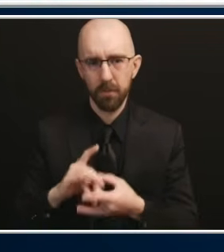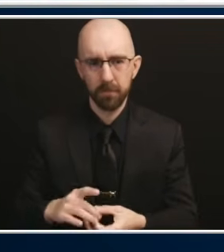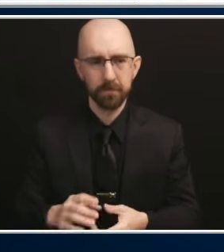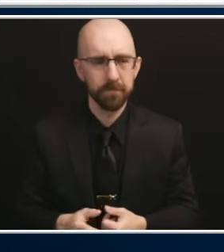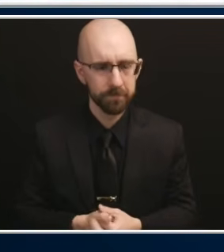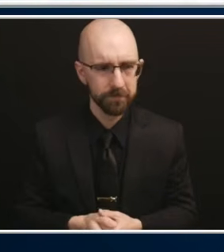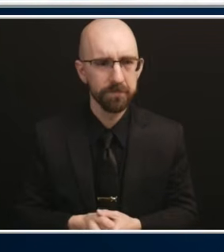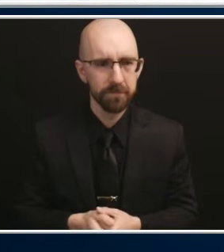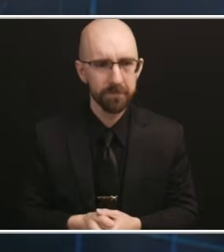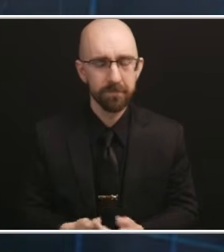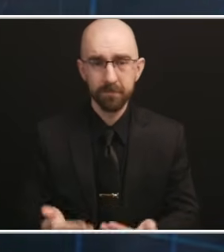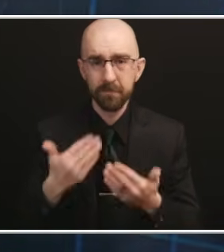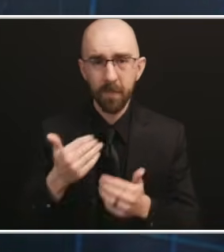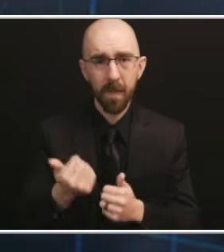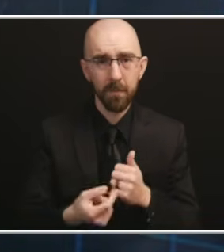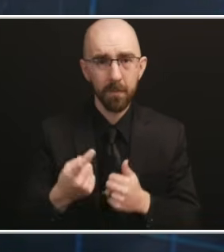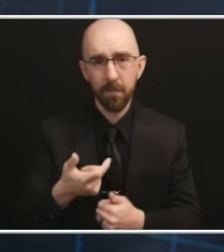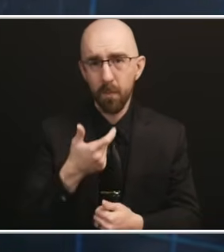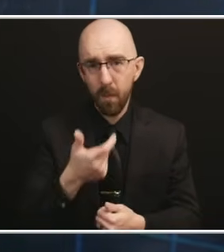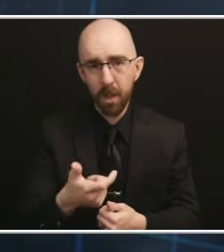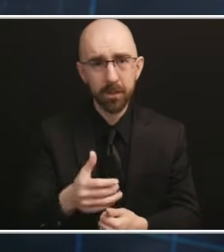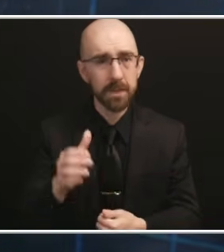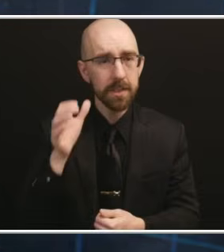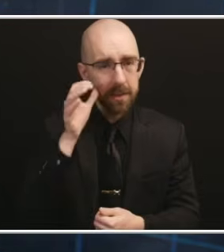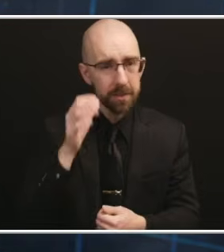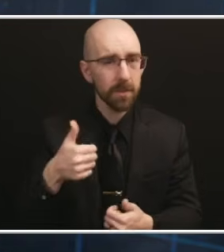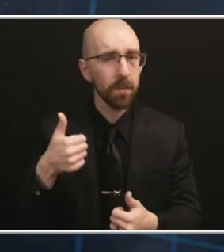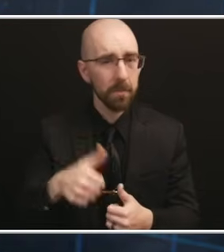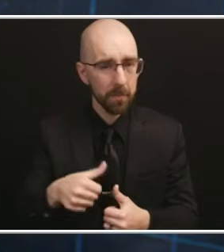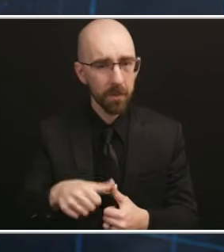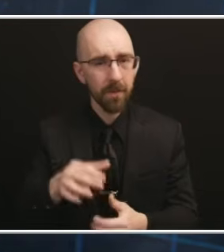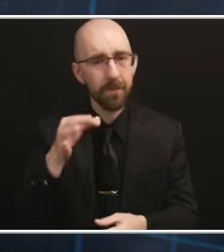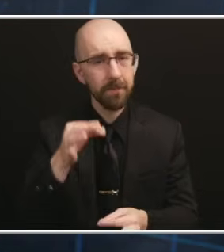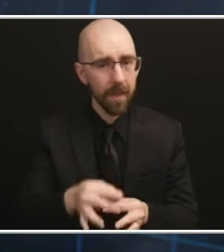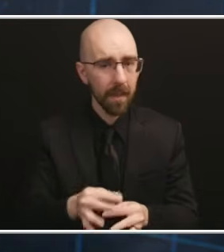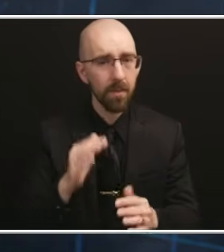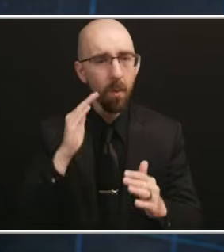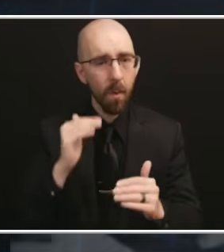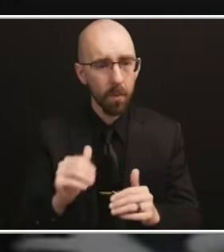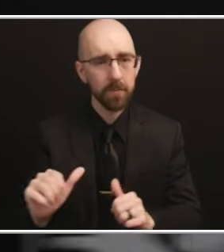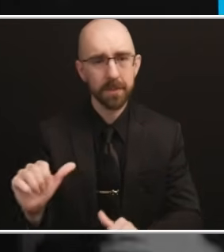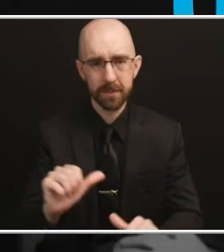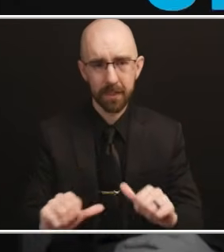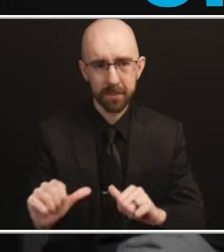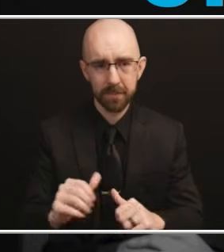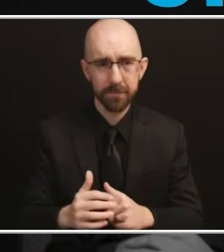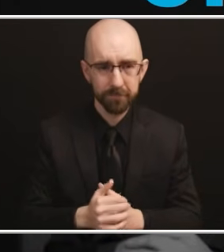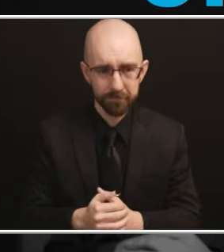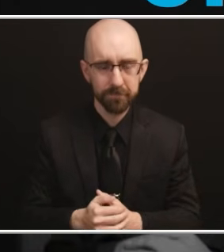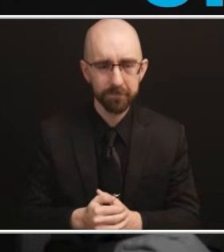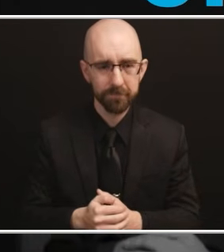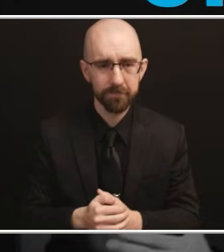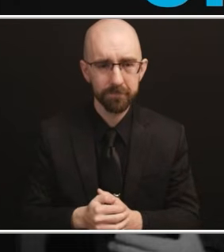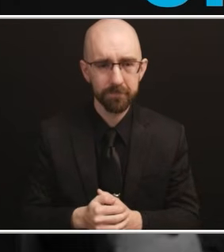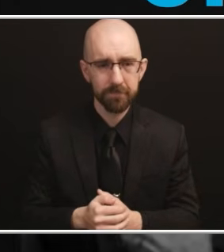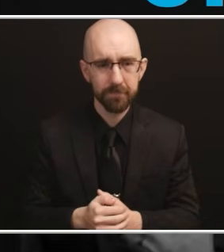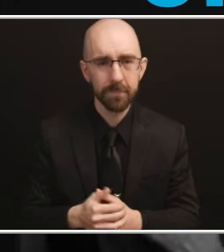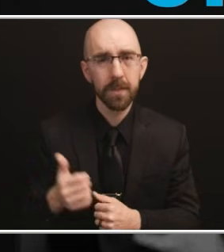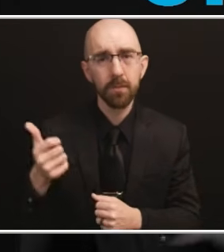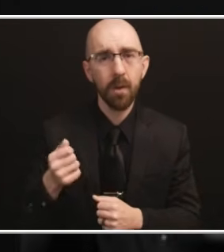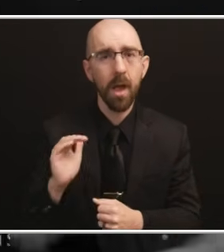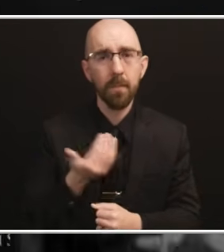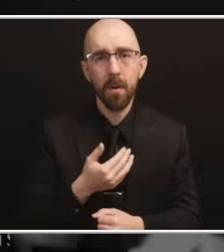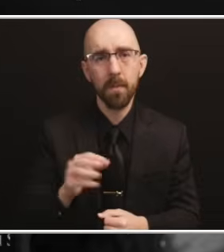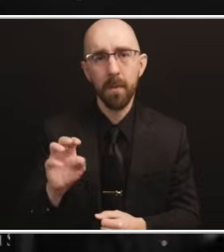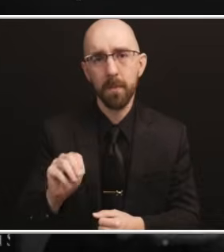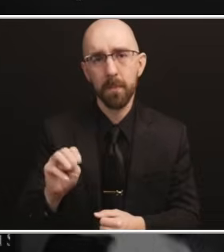Well, thanks everyone for watching and listening. Remember, faith, hope, and science. Subscribe to our morning medical